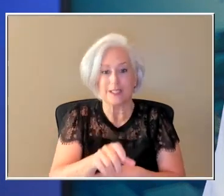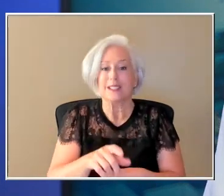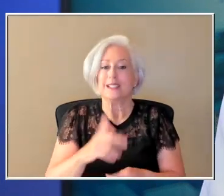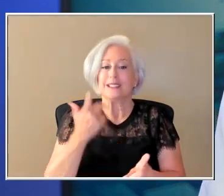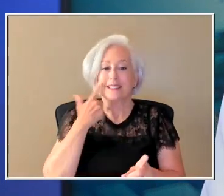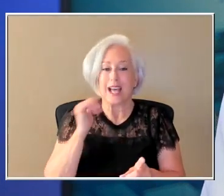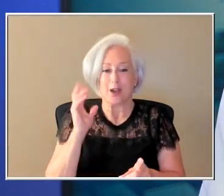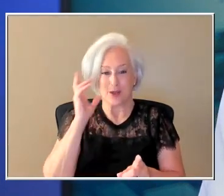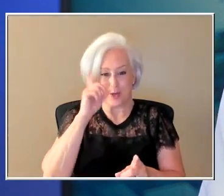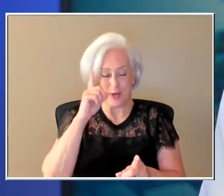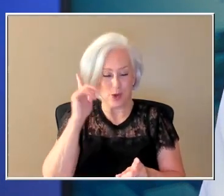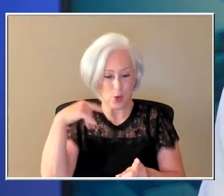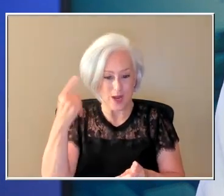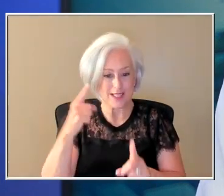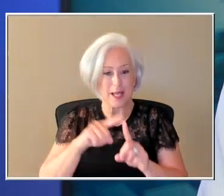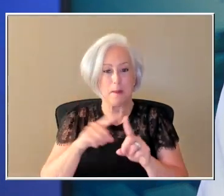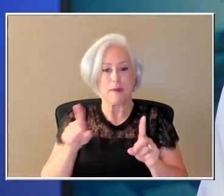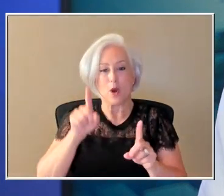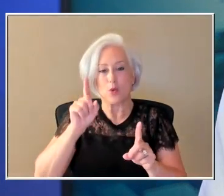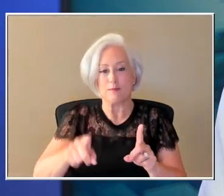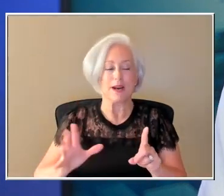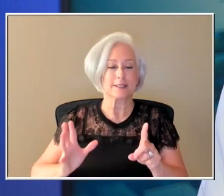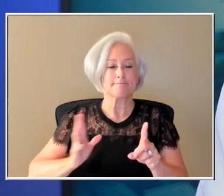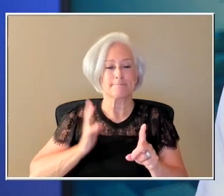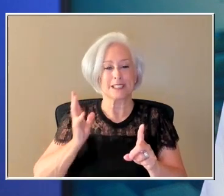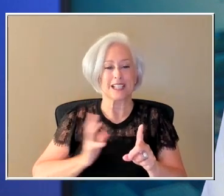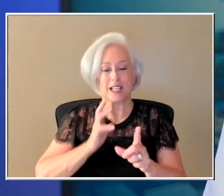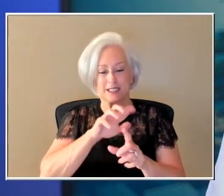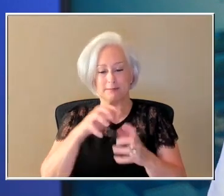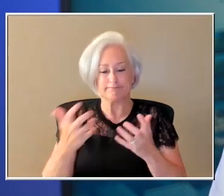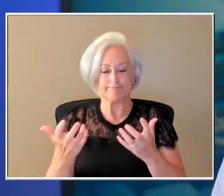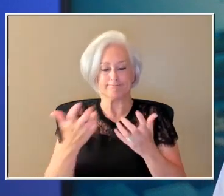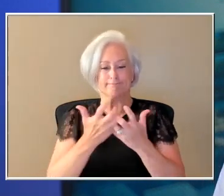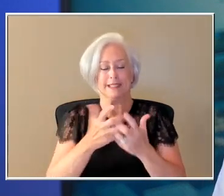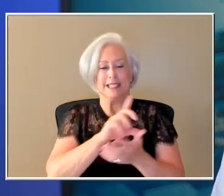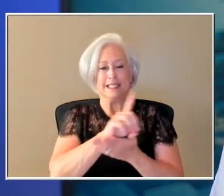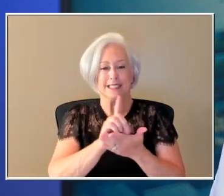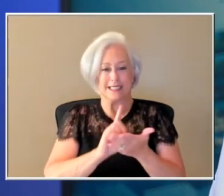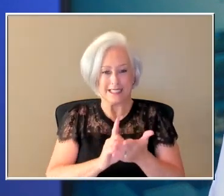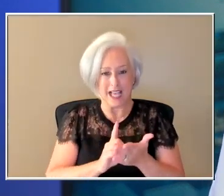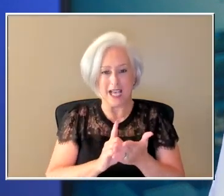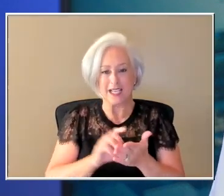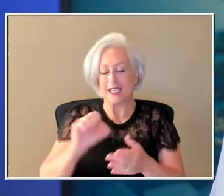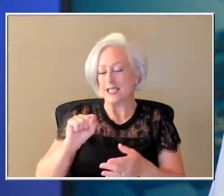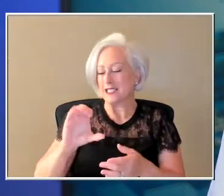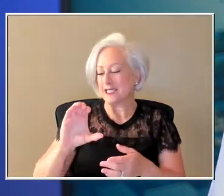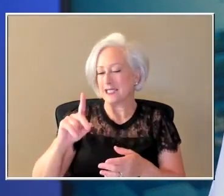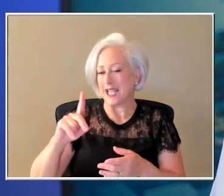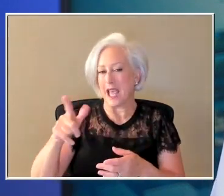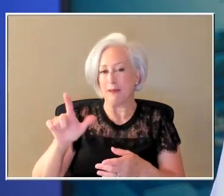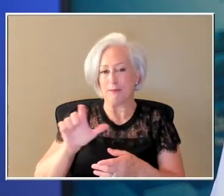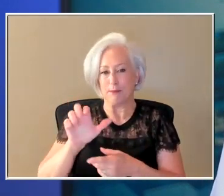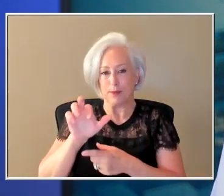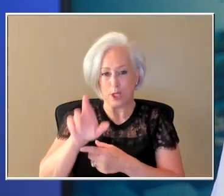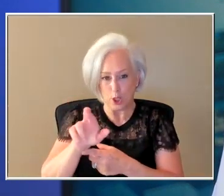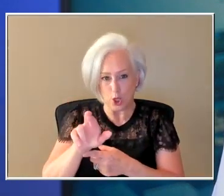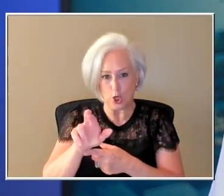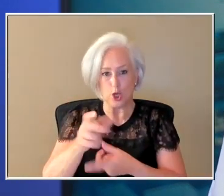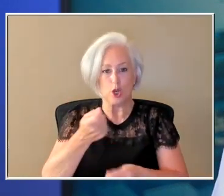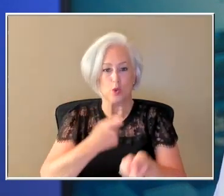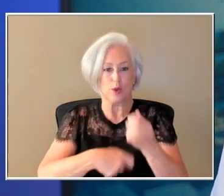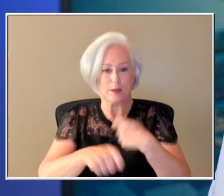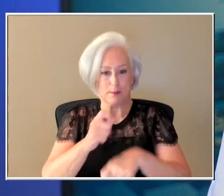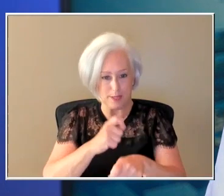but a custom design total scapular replacement, but then we have to attach it to the rest of his arm. So a proximal